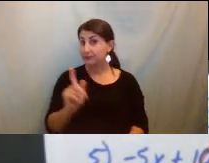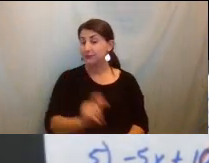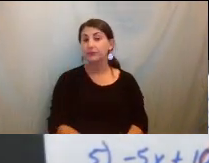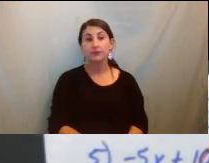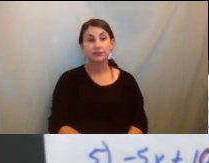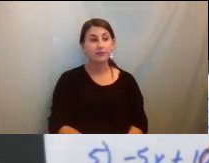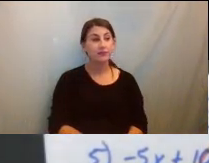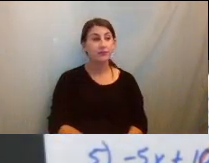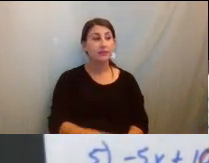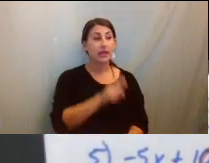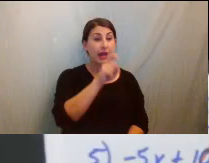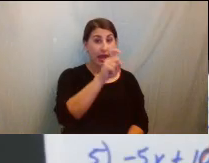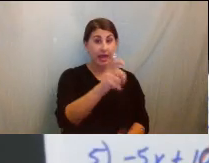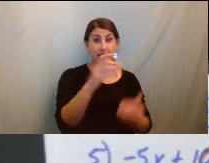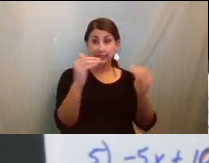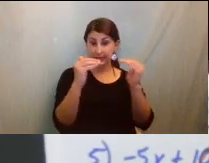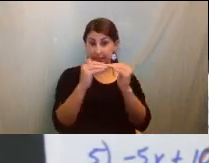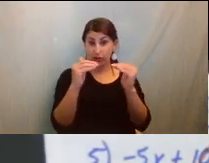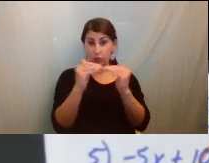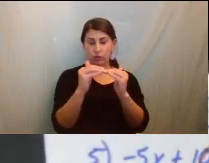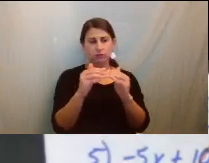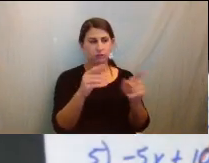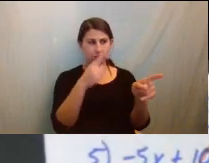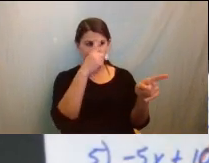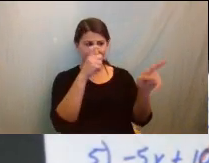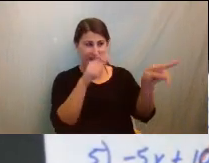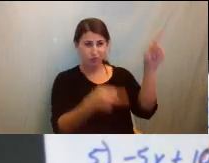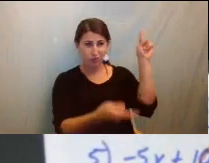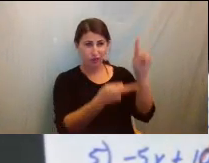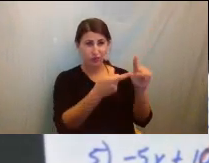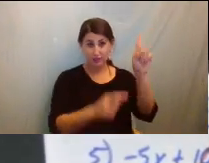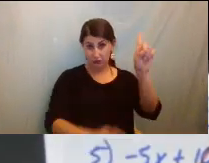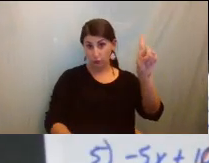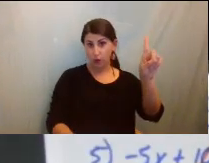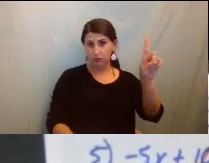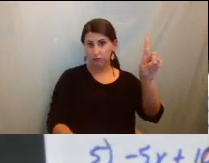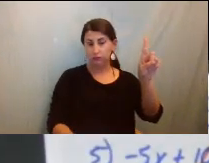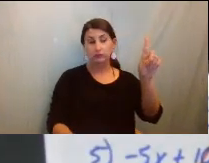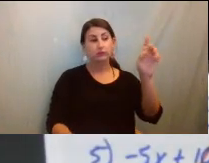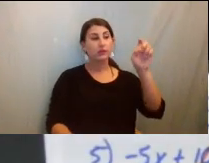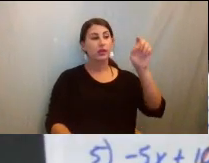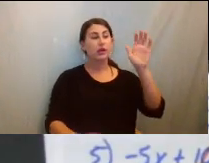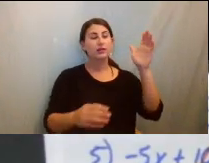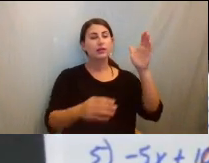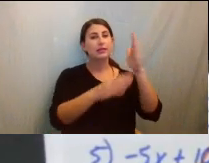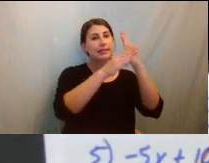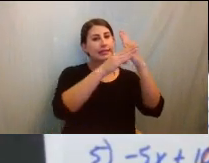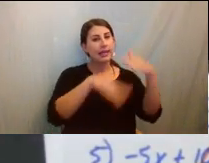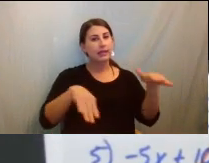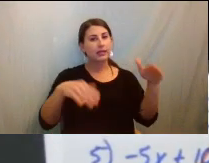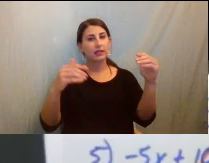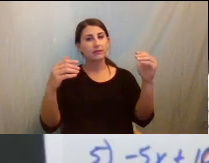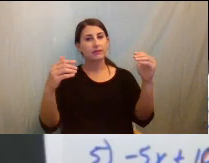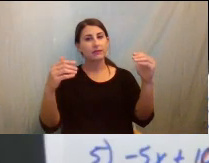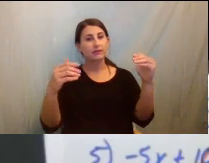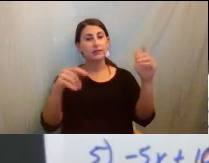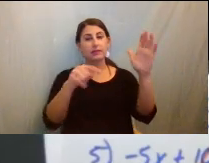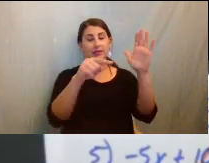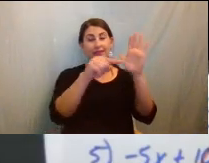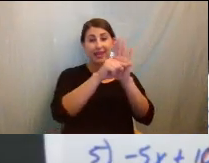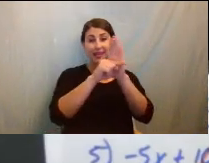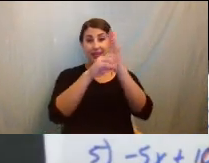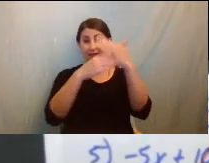right. X equals, so that reduces to make 1. A negative divided by a negative